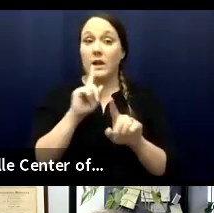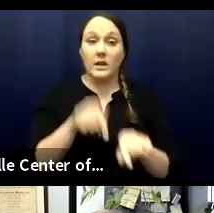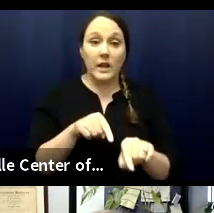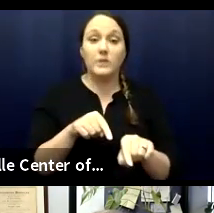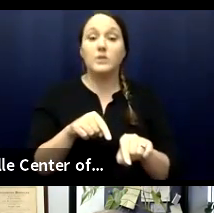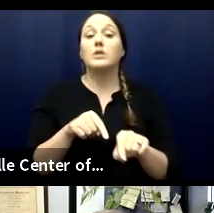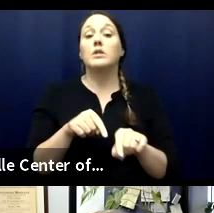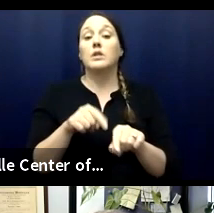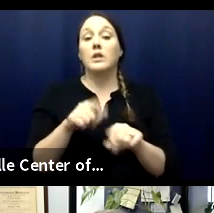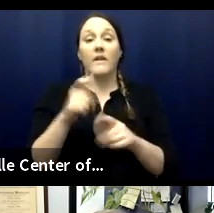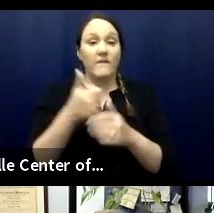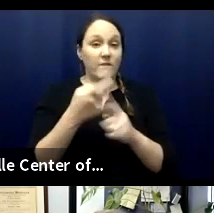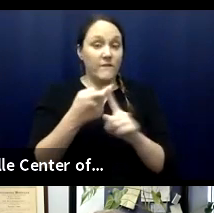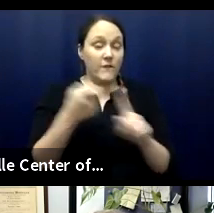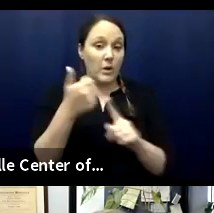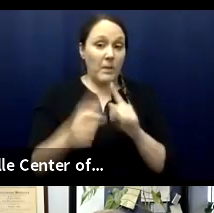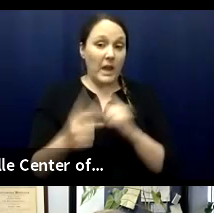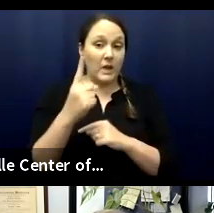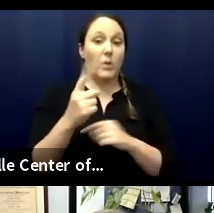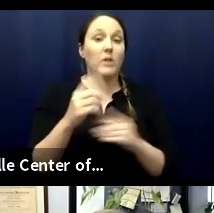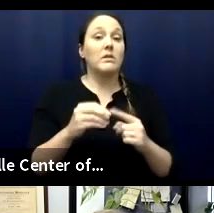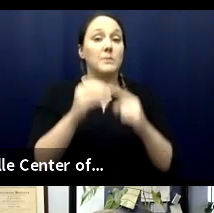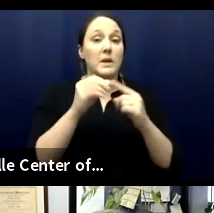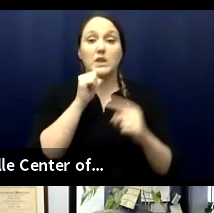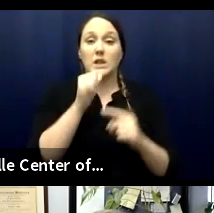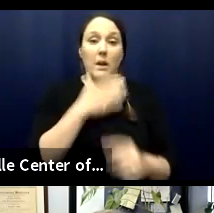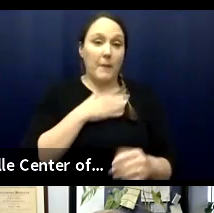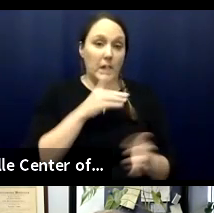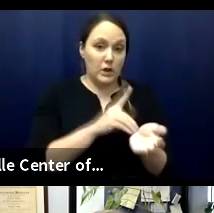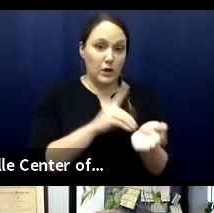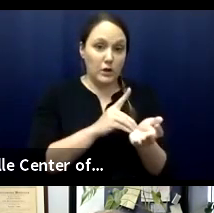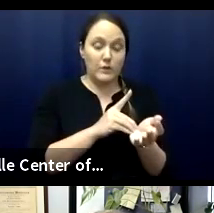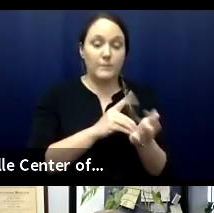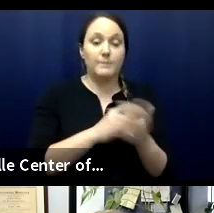anyone, especially someone that is not my doctor.